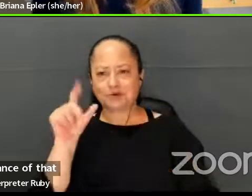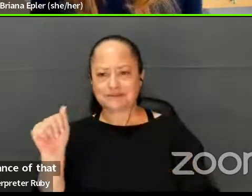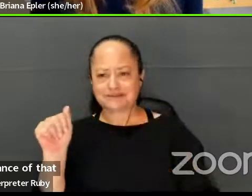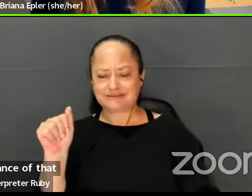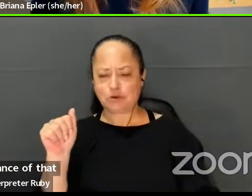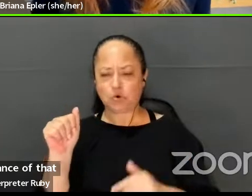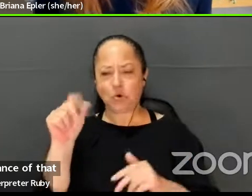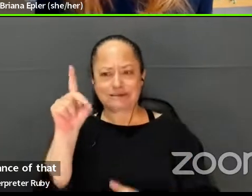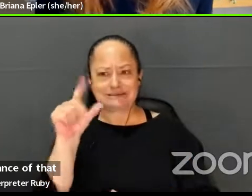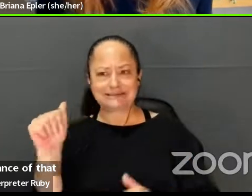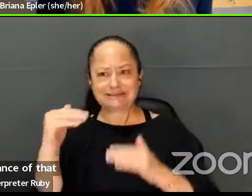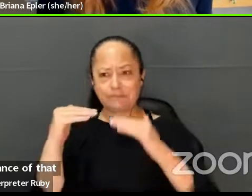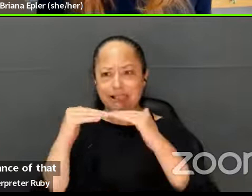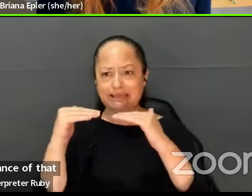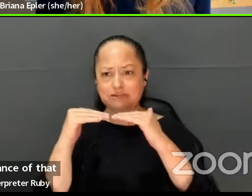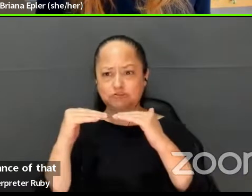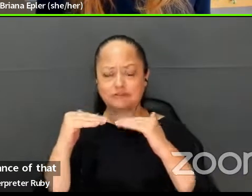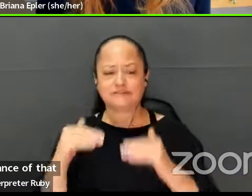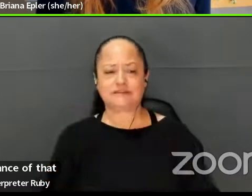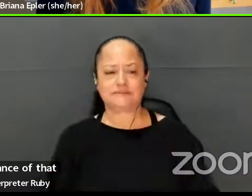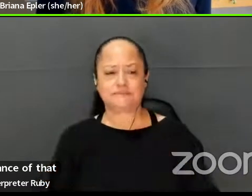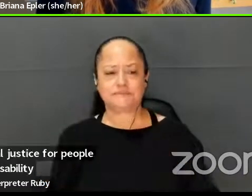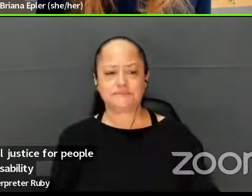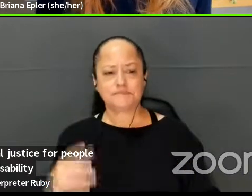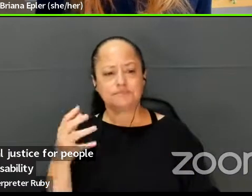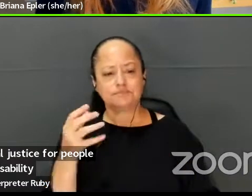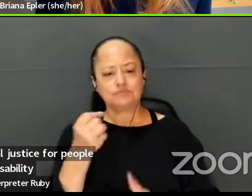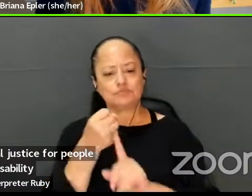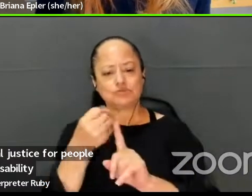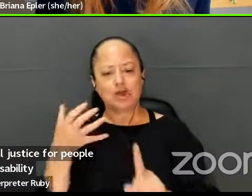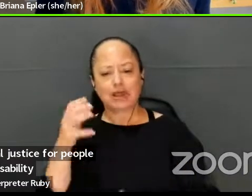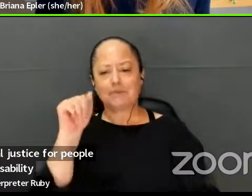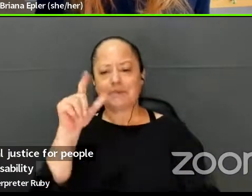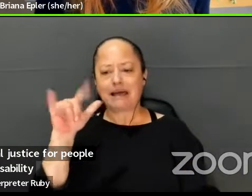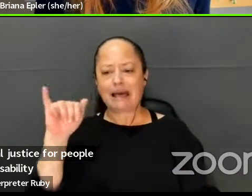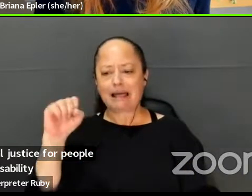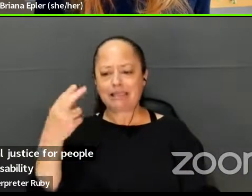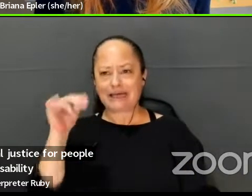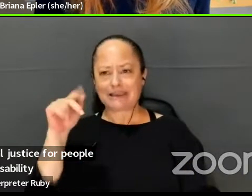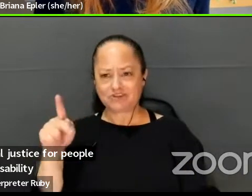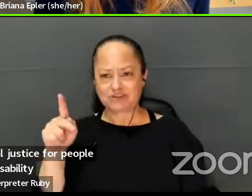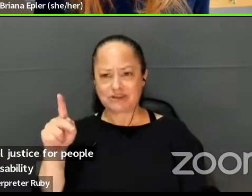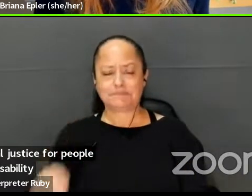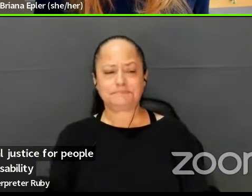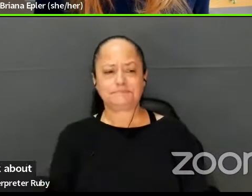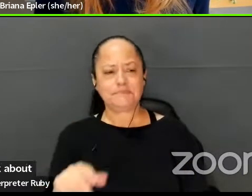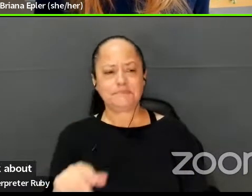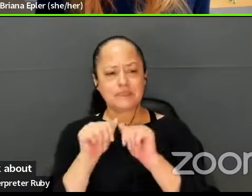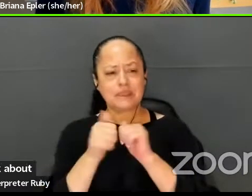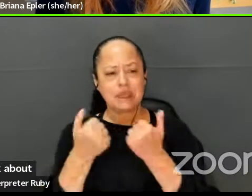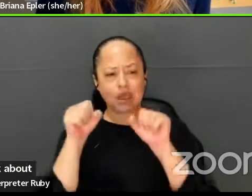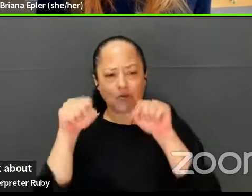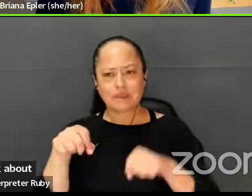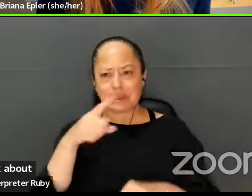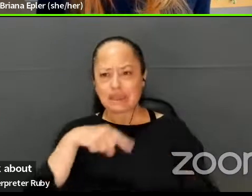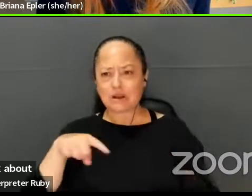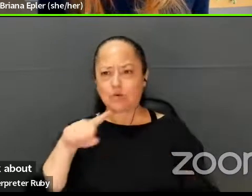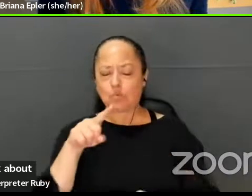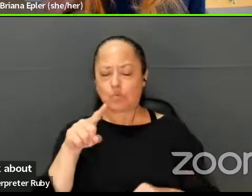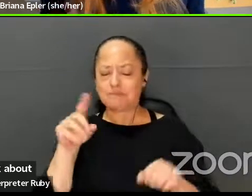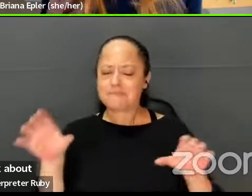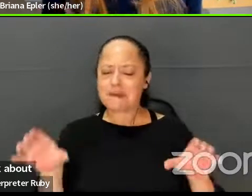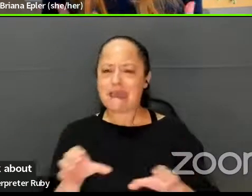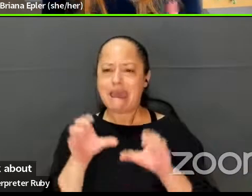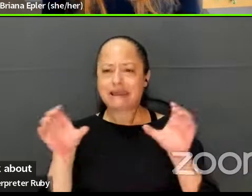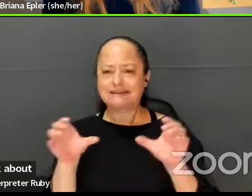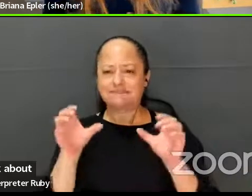justice. And I want to talk about allyship in particular. How can we activate